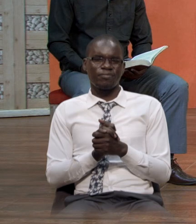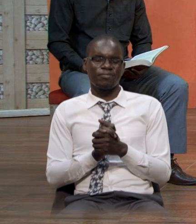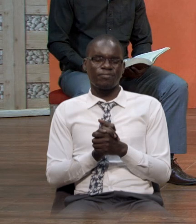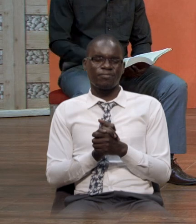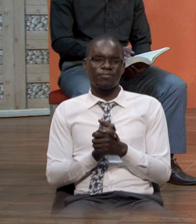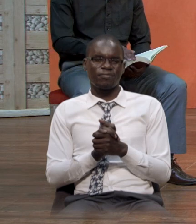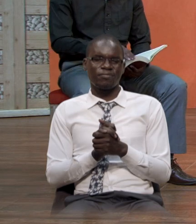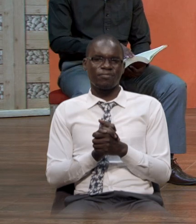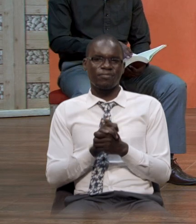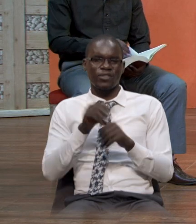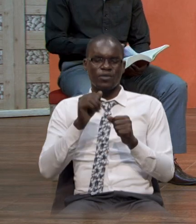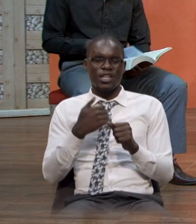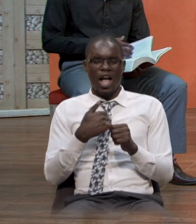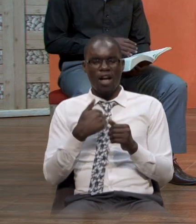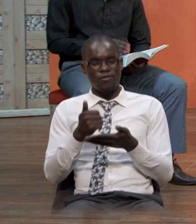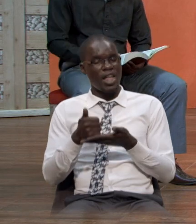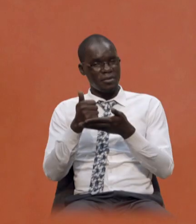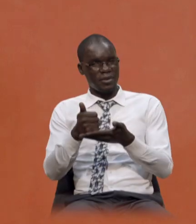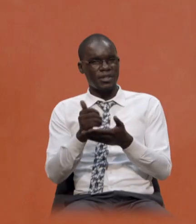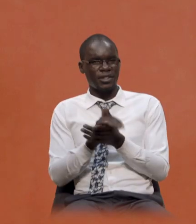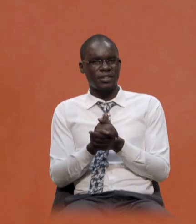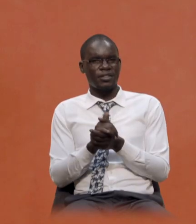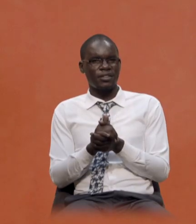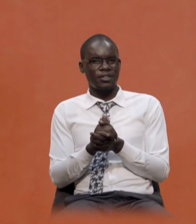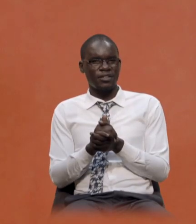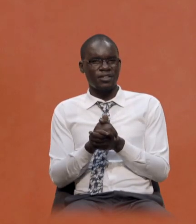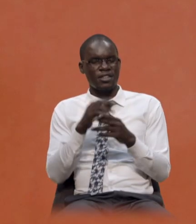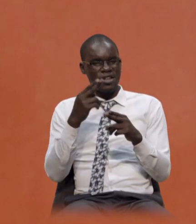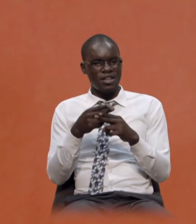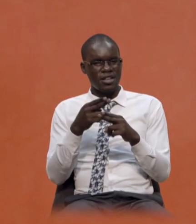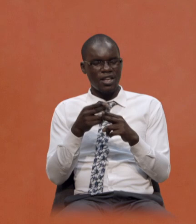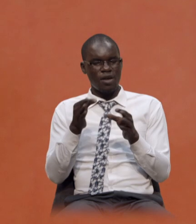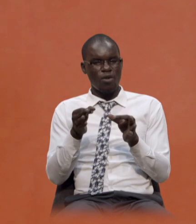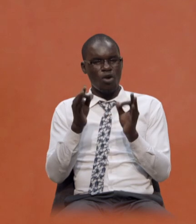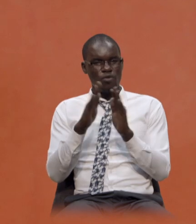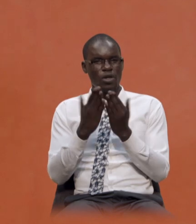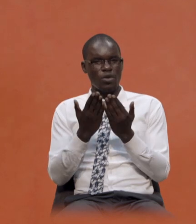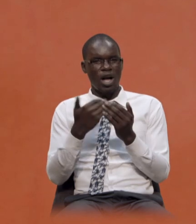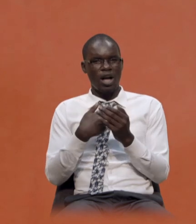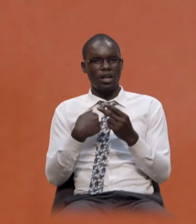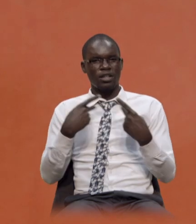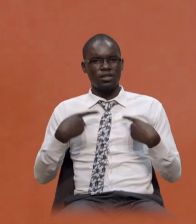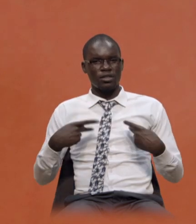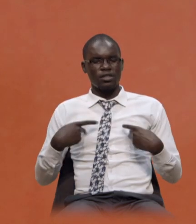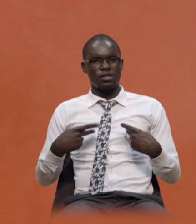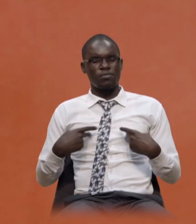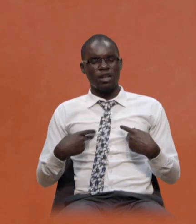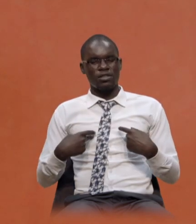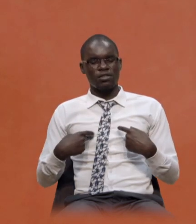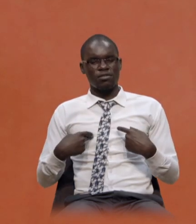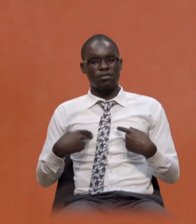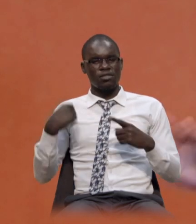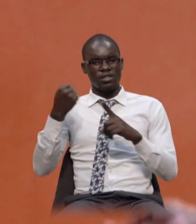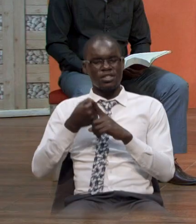guesswork. I help you. Yes. Mm-hmm. The name of the book had a person who was suffering.